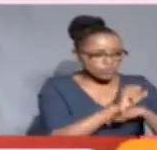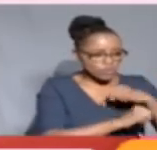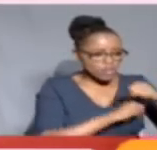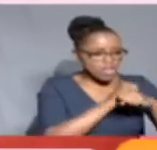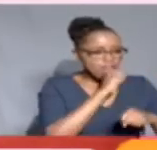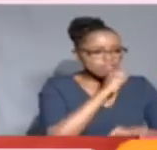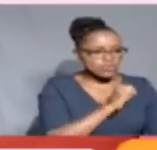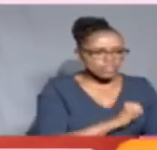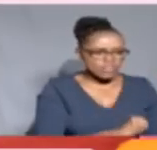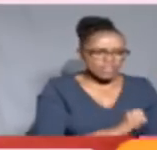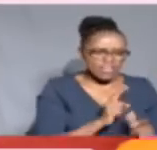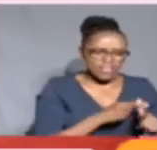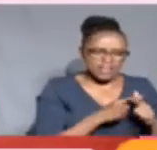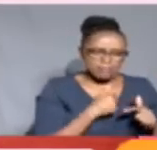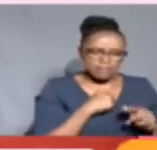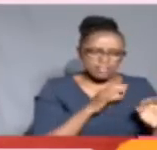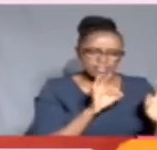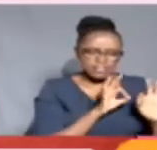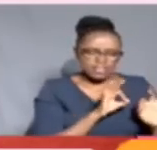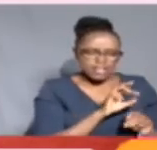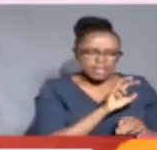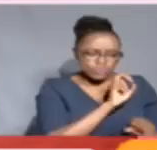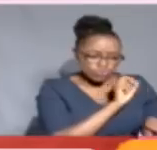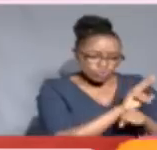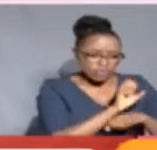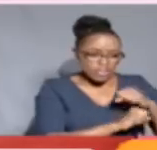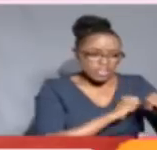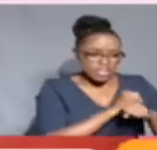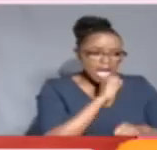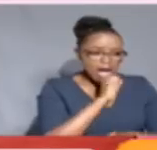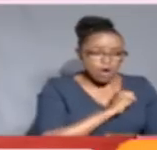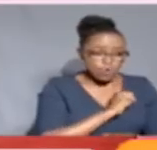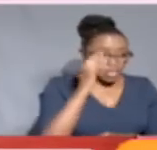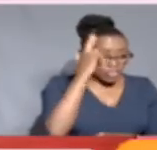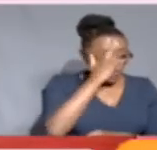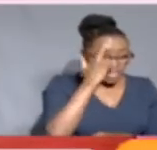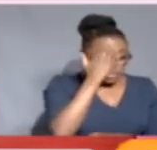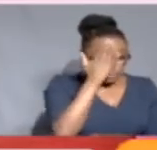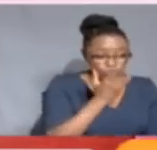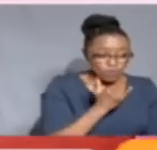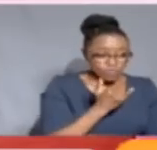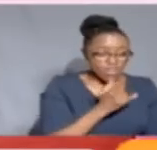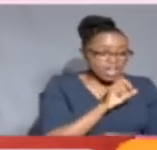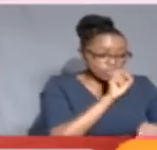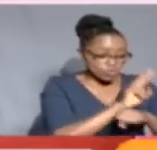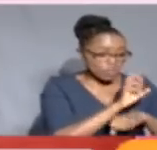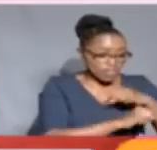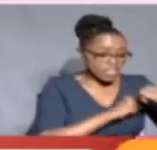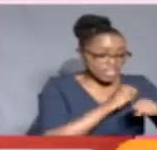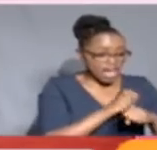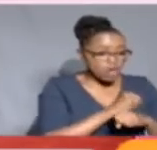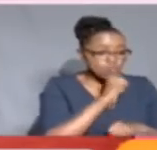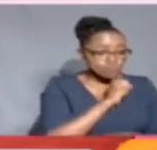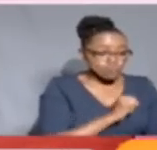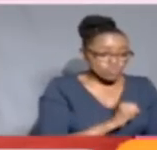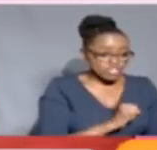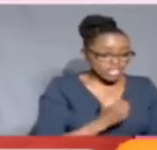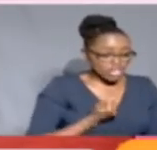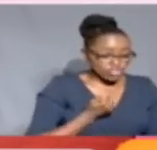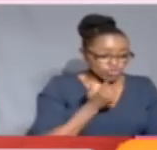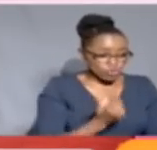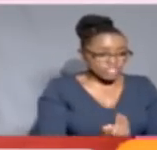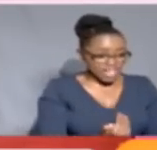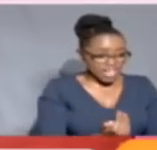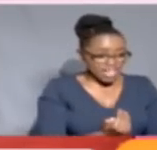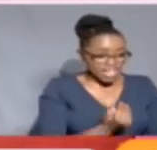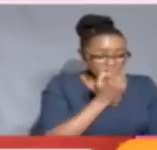Wow. In my head, I'm thinking, wow, there's a 12-year-old here. And the reason it touched me is because I have a 12-year-old daughter. And